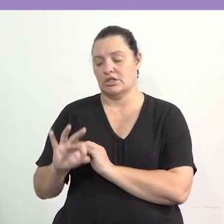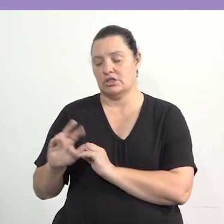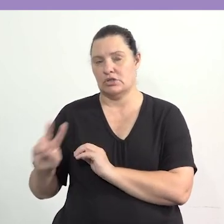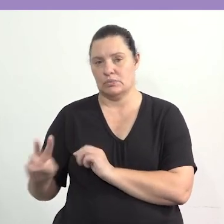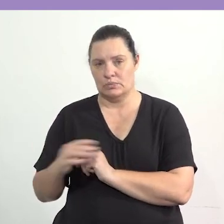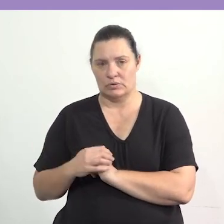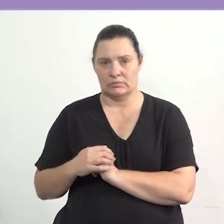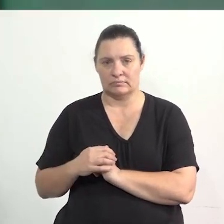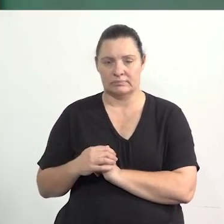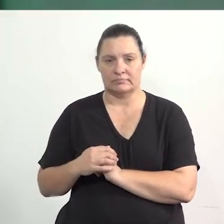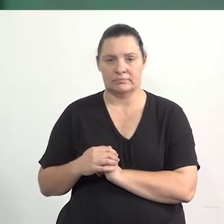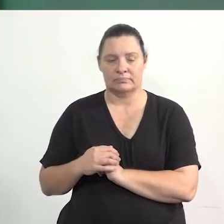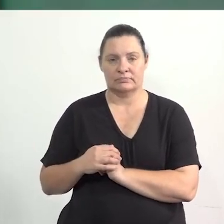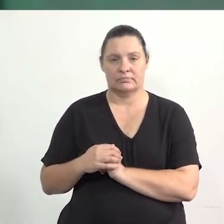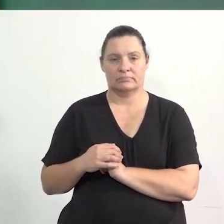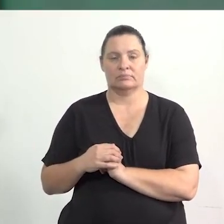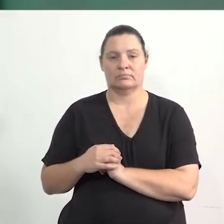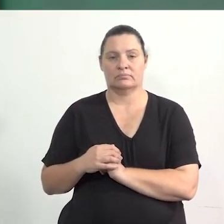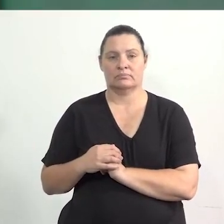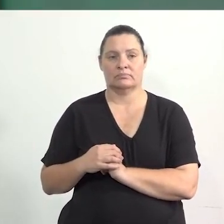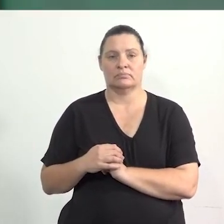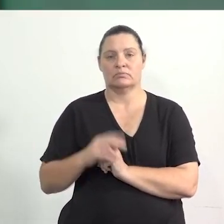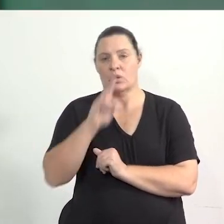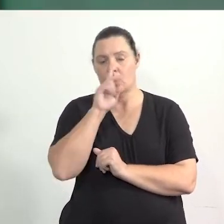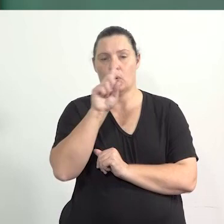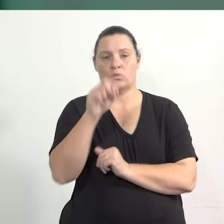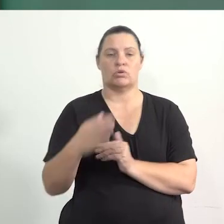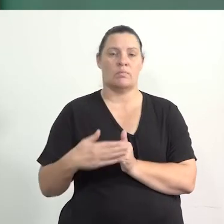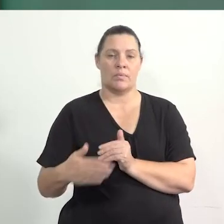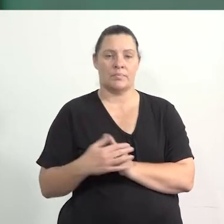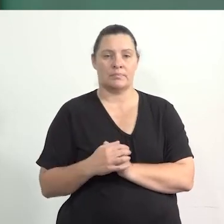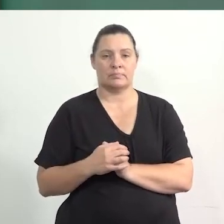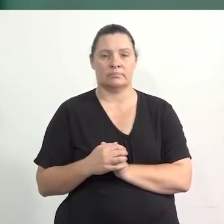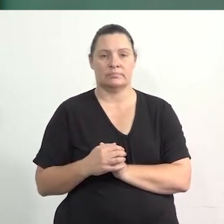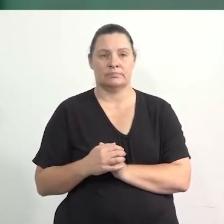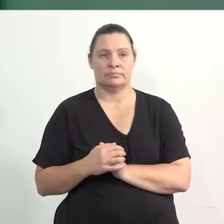32. Okay. Let's look at more questions.